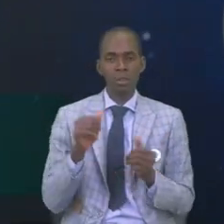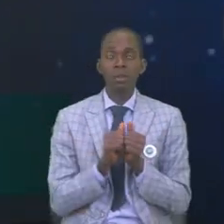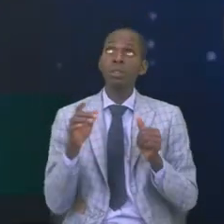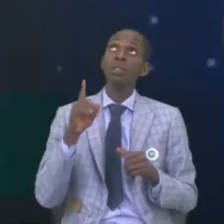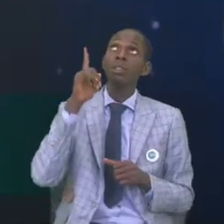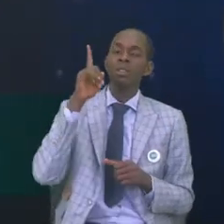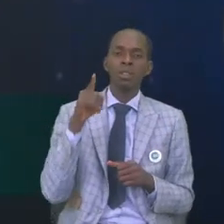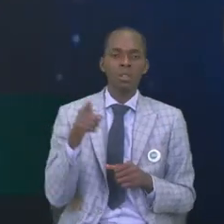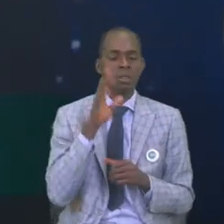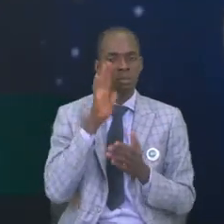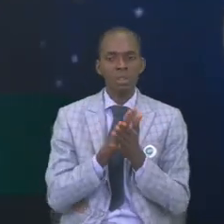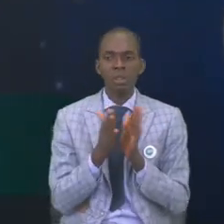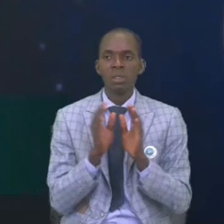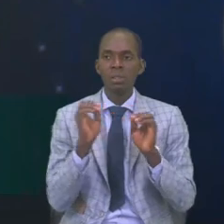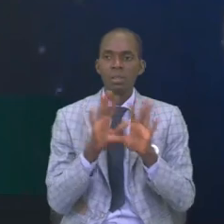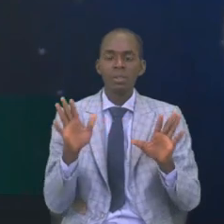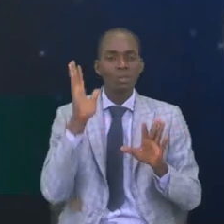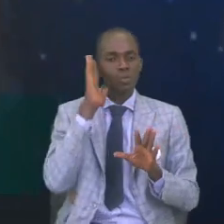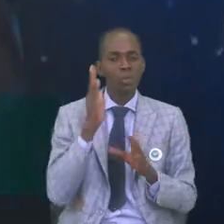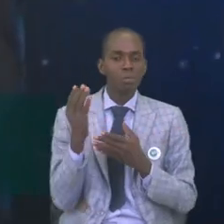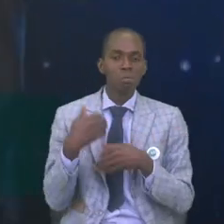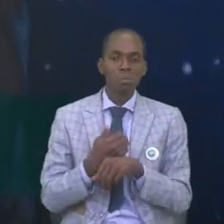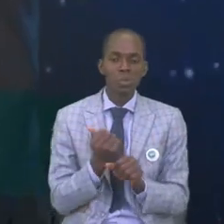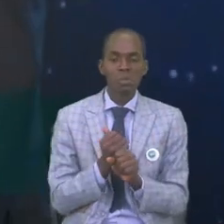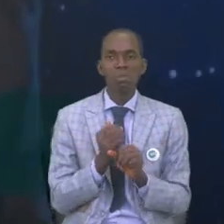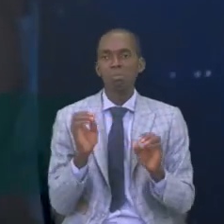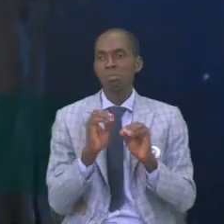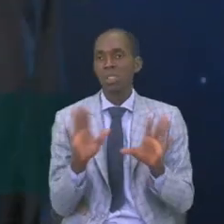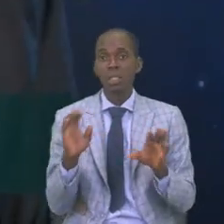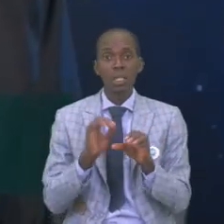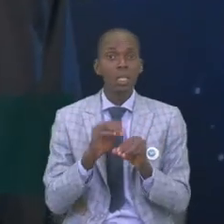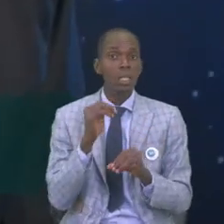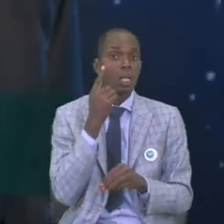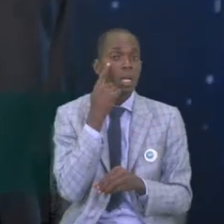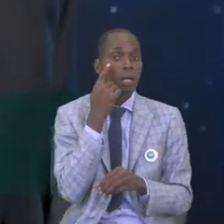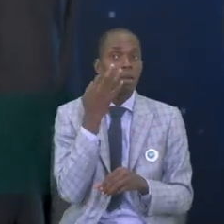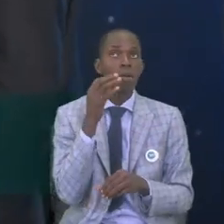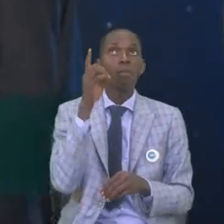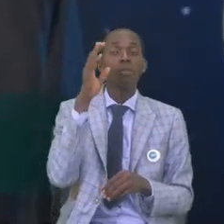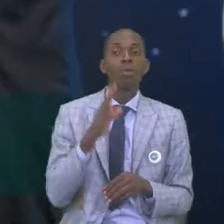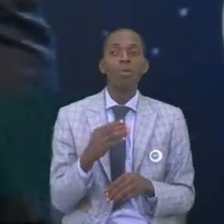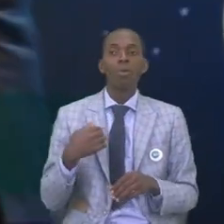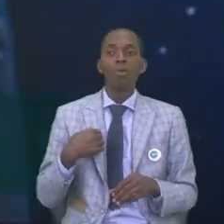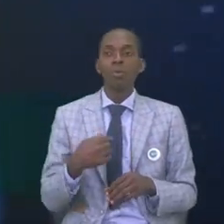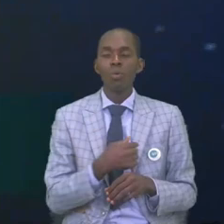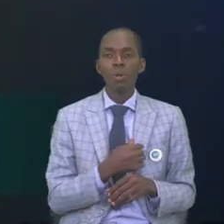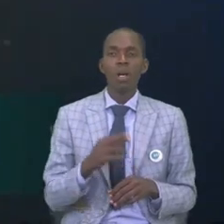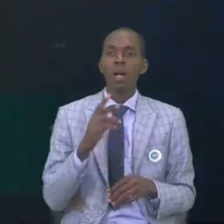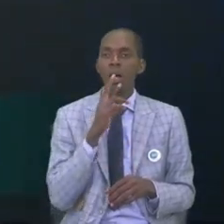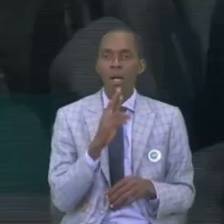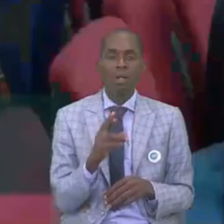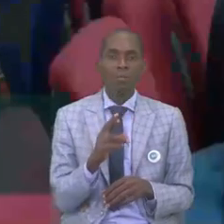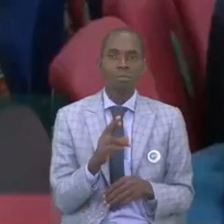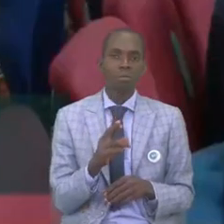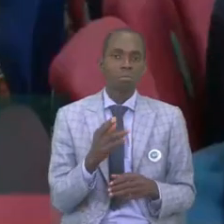amount to nothing. We produce nothing. In the sight of God, we're actually a big zero. We might have